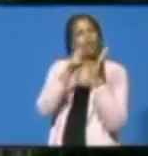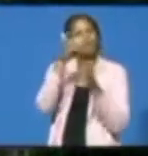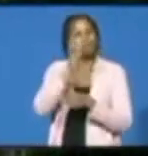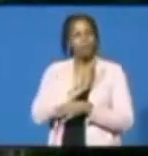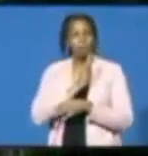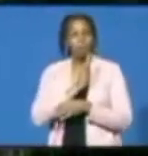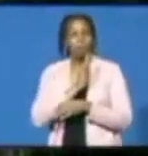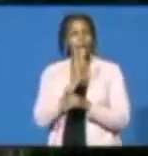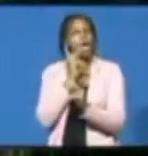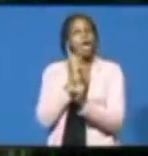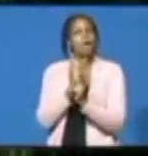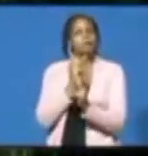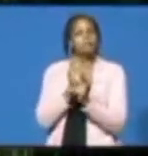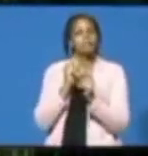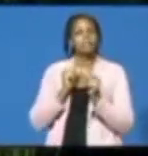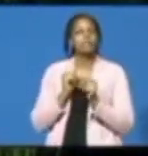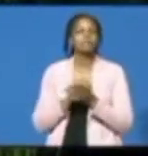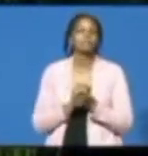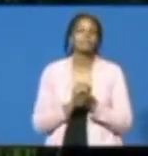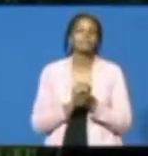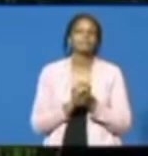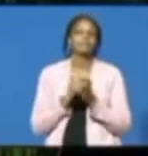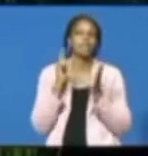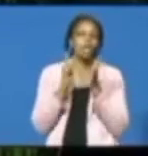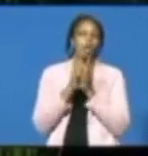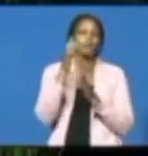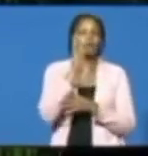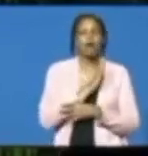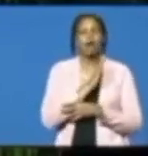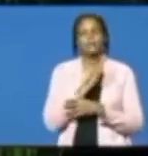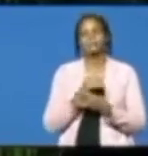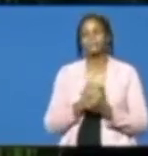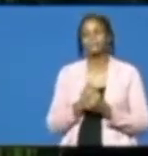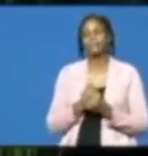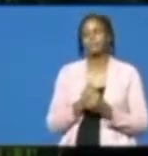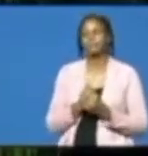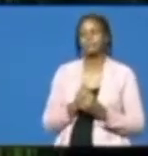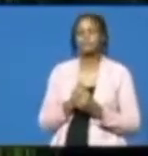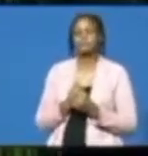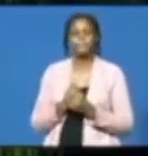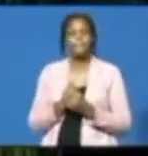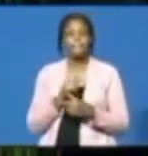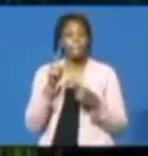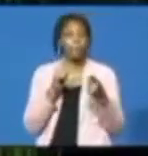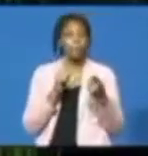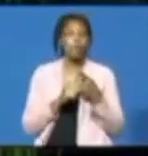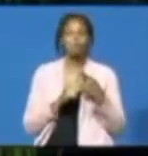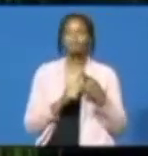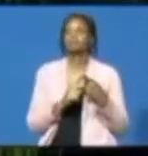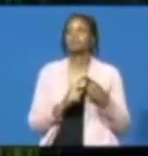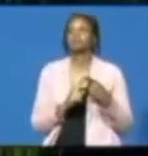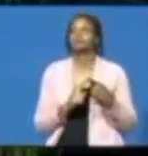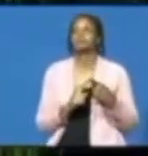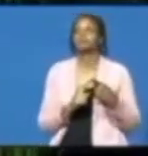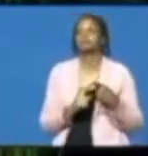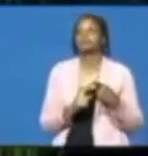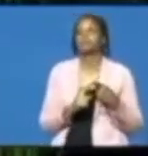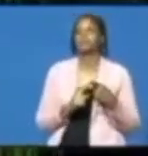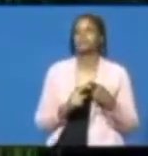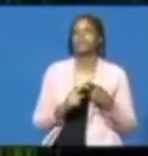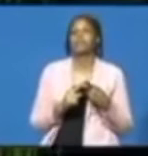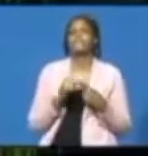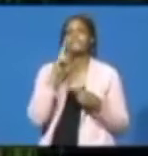and maintain the law of God. And when the